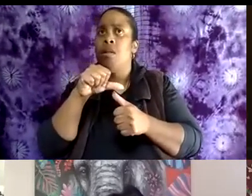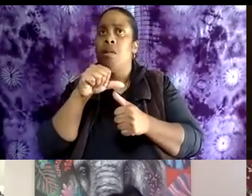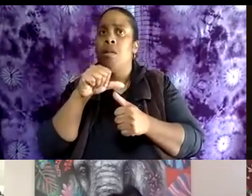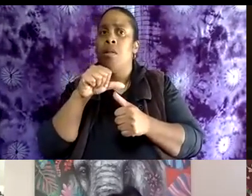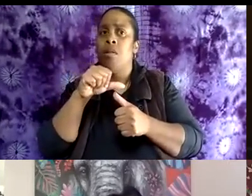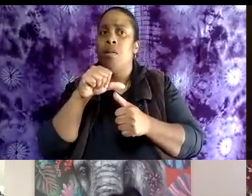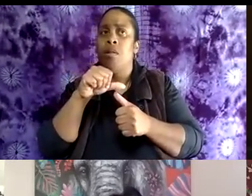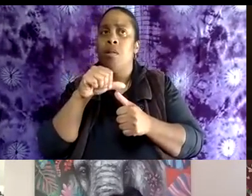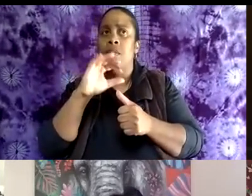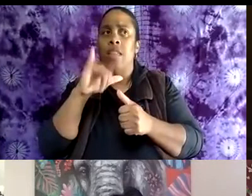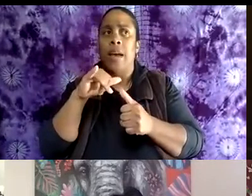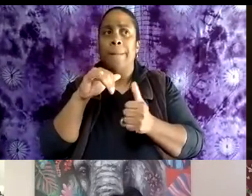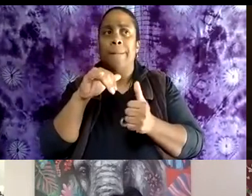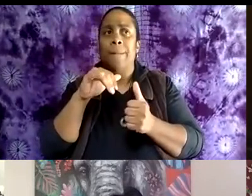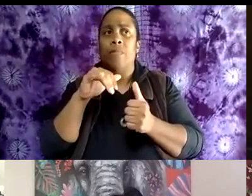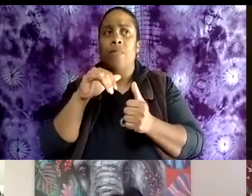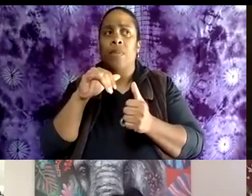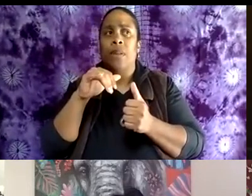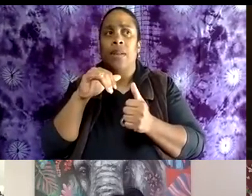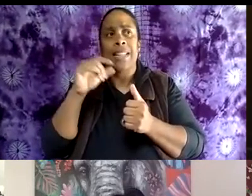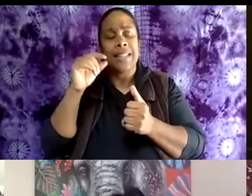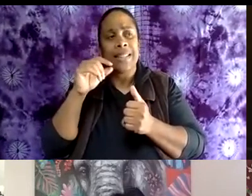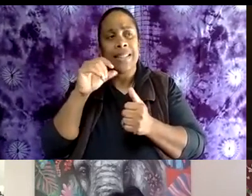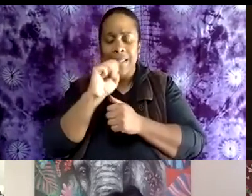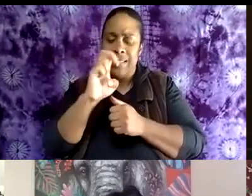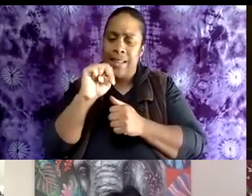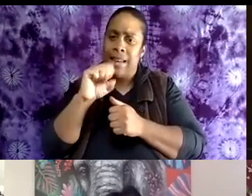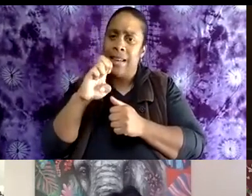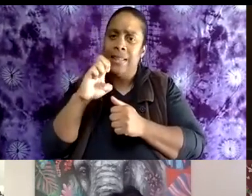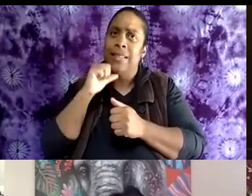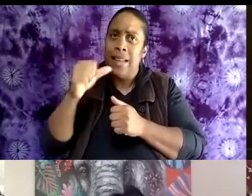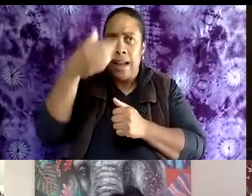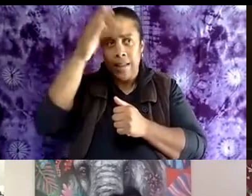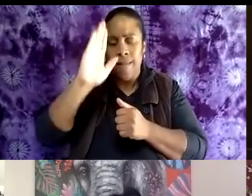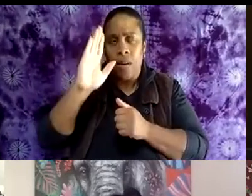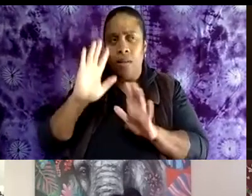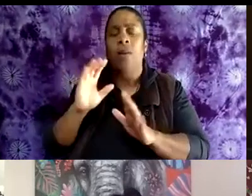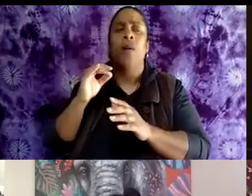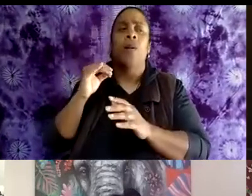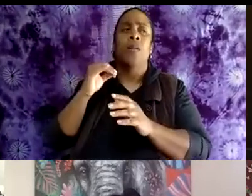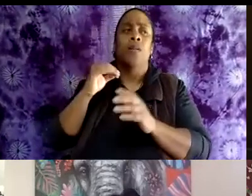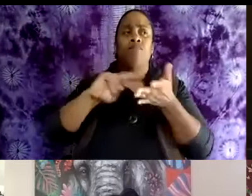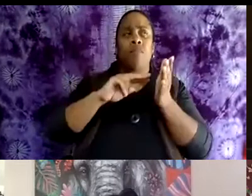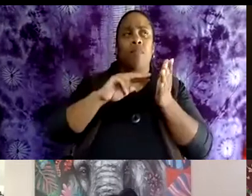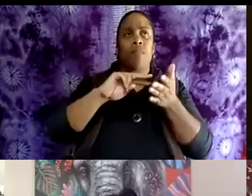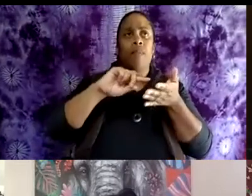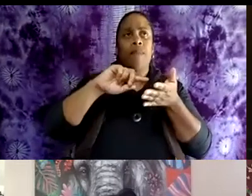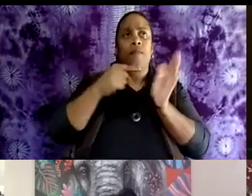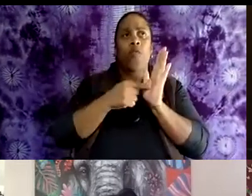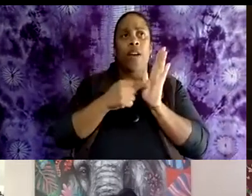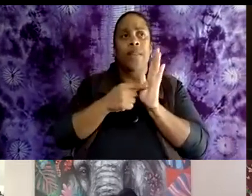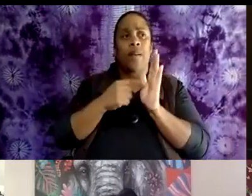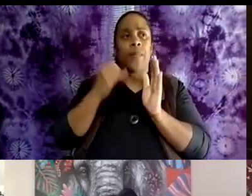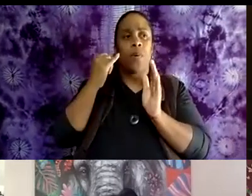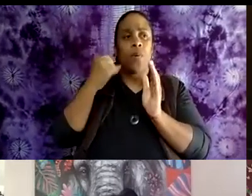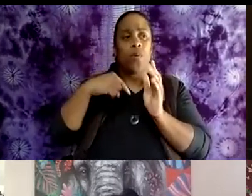divine. Because like, let's say if we lived in a world where people were taken care of and taking care of